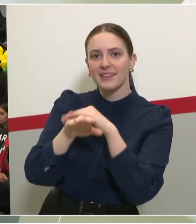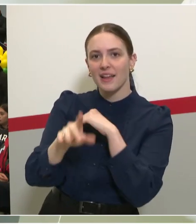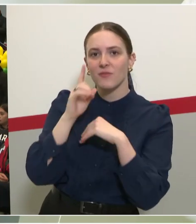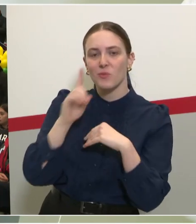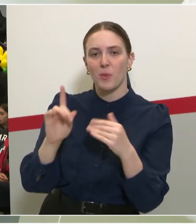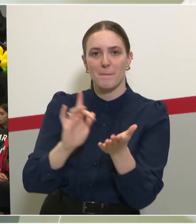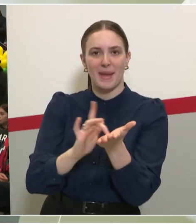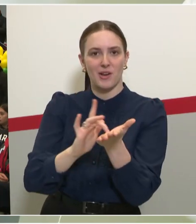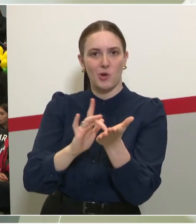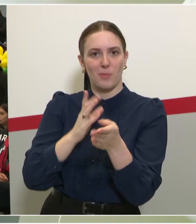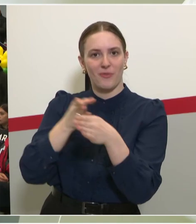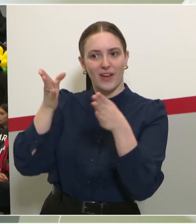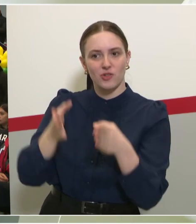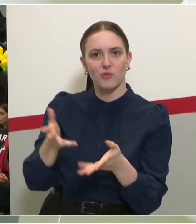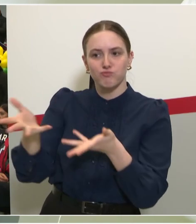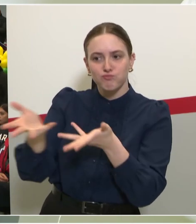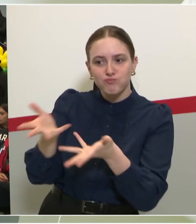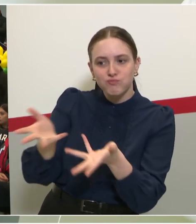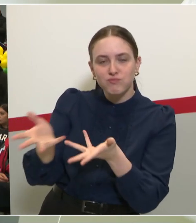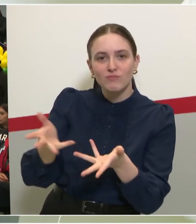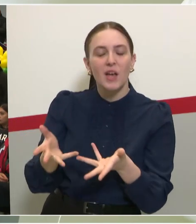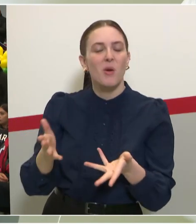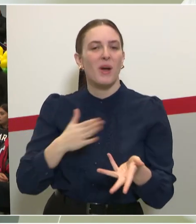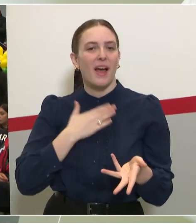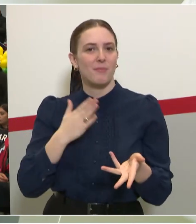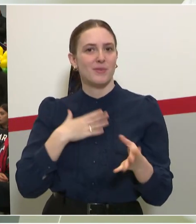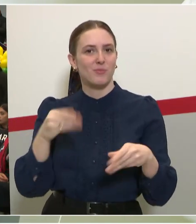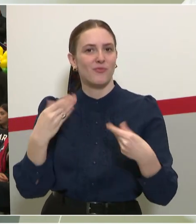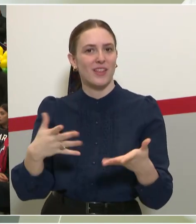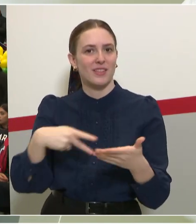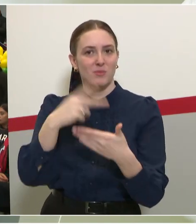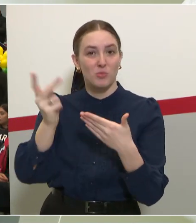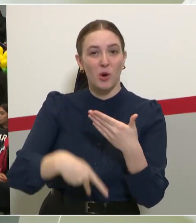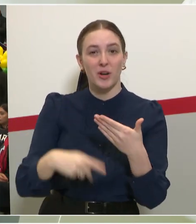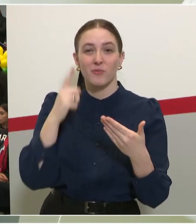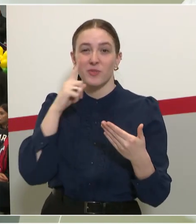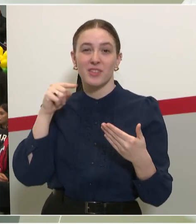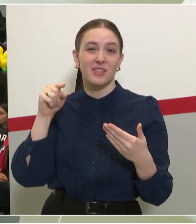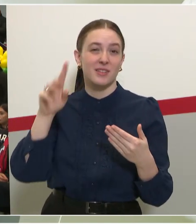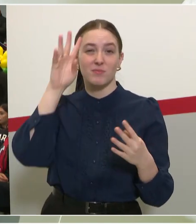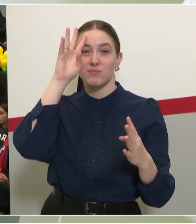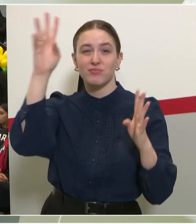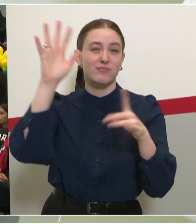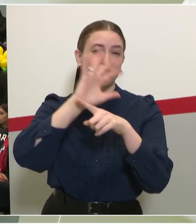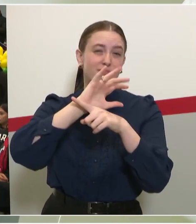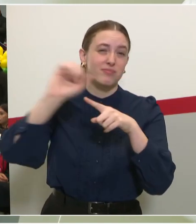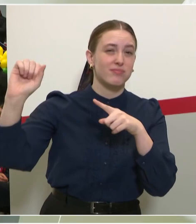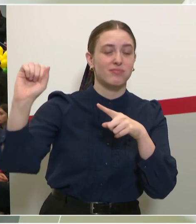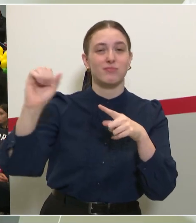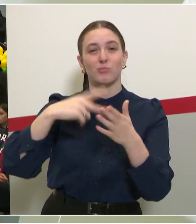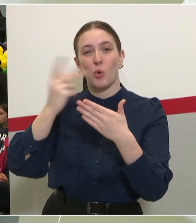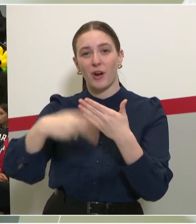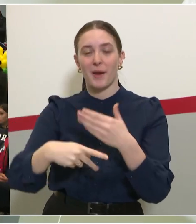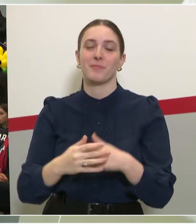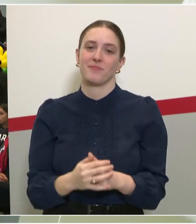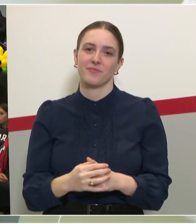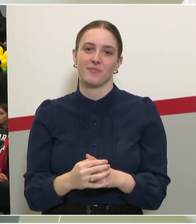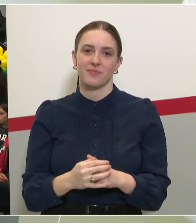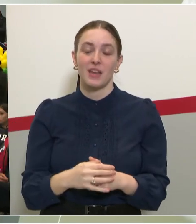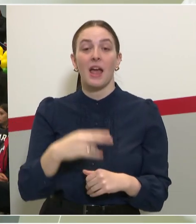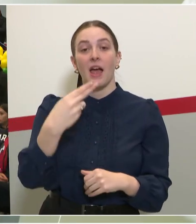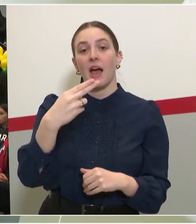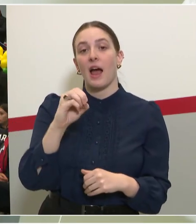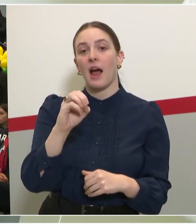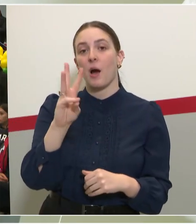to offer our support to this program and the youth program for such an innovative and daring endeavor. Howard University Hospital